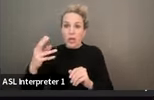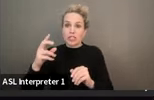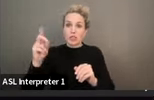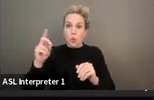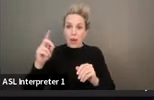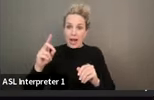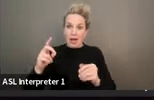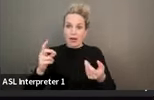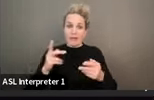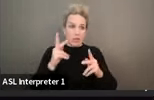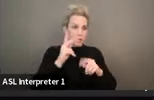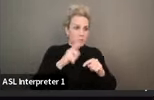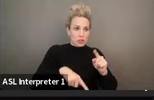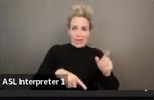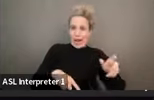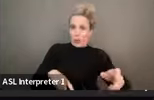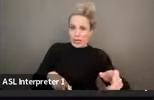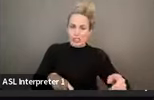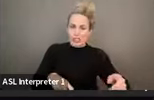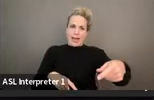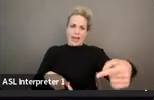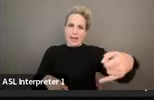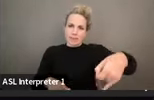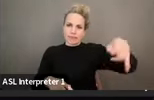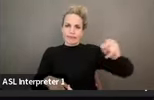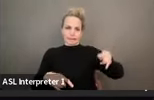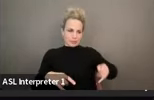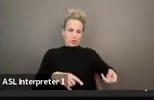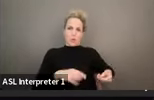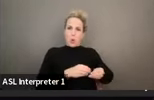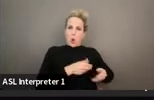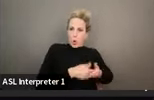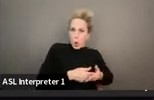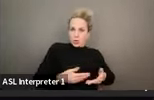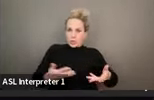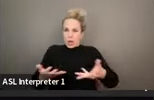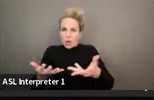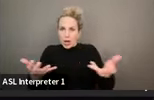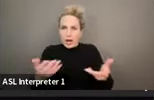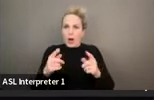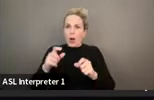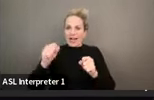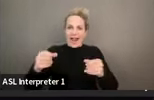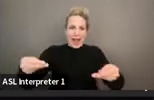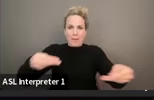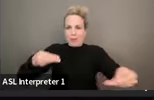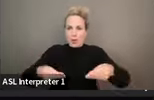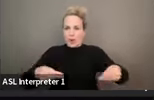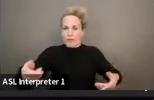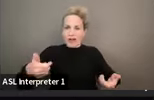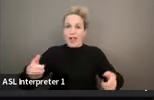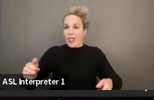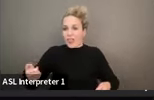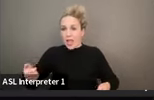can access. So for joysticks, for example, where are the most reliable places? Perhaps a thumb,